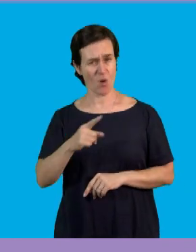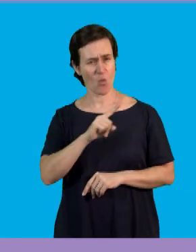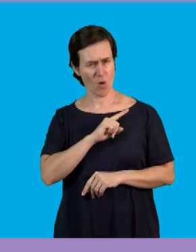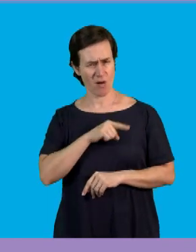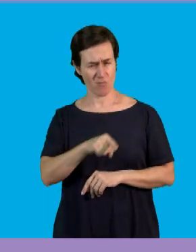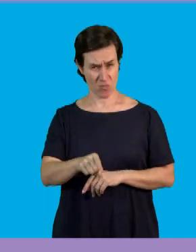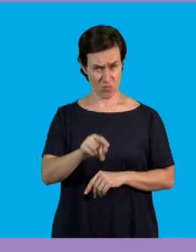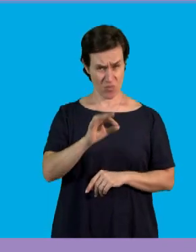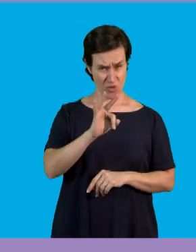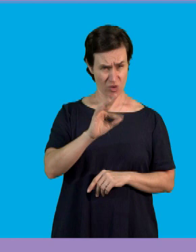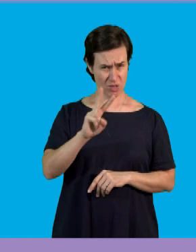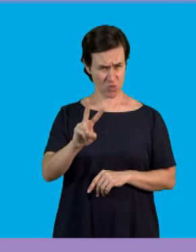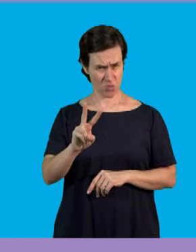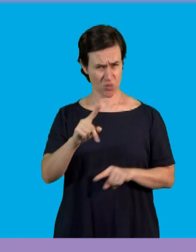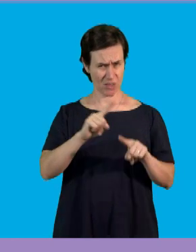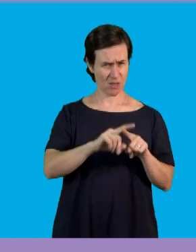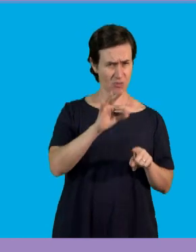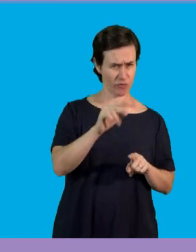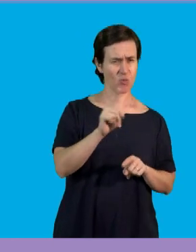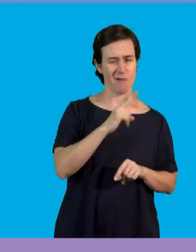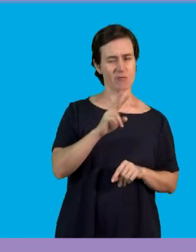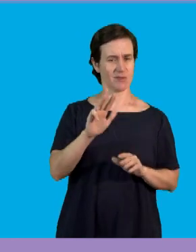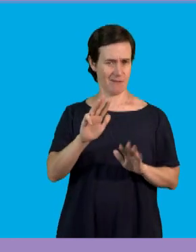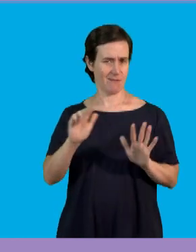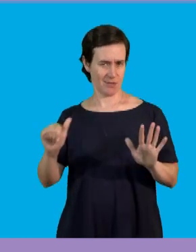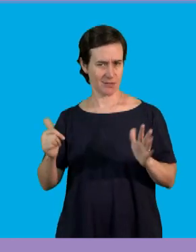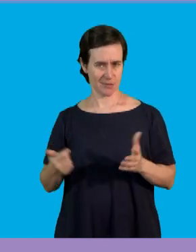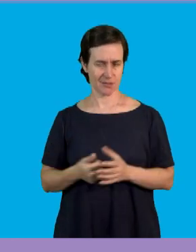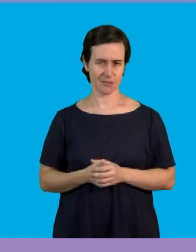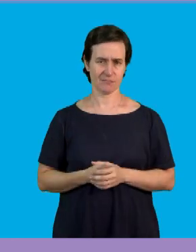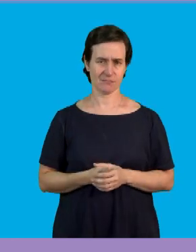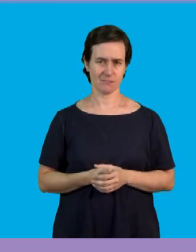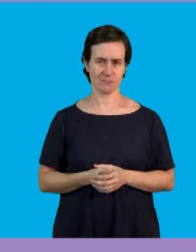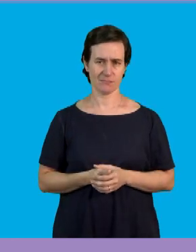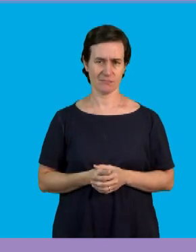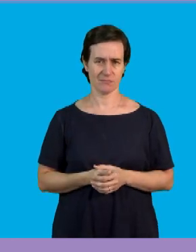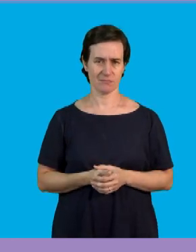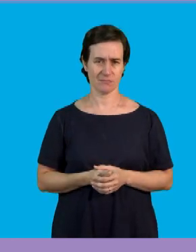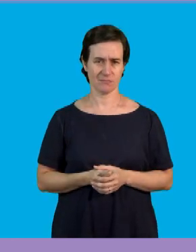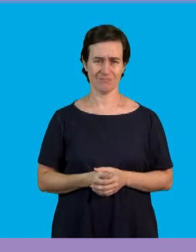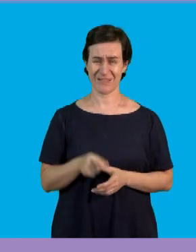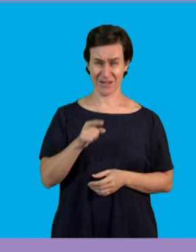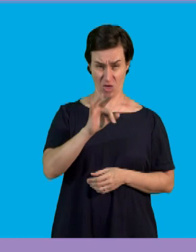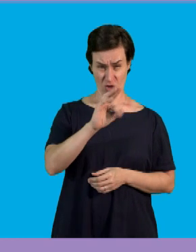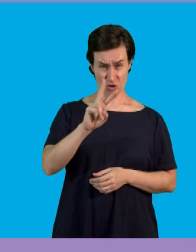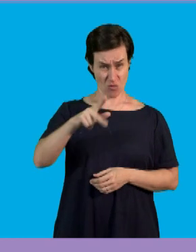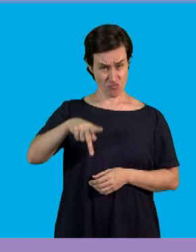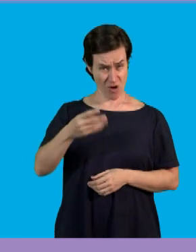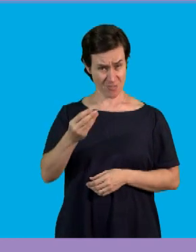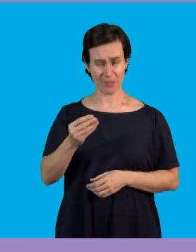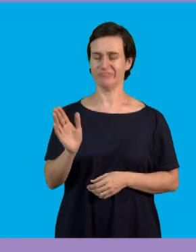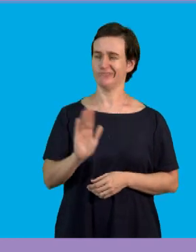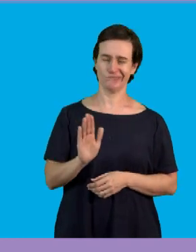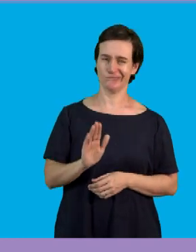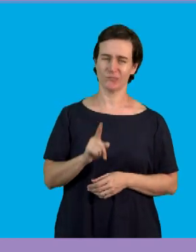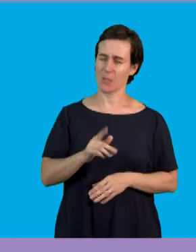32 and we multiply it by 3, our answer is going to be 96. But 32 is not a prime number. 3 is a prime